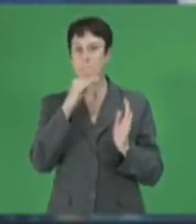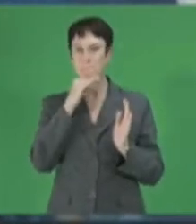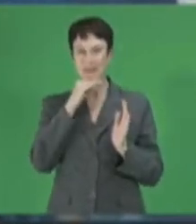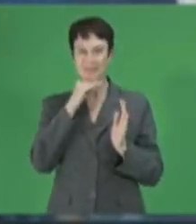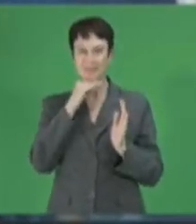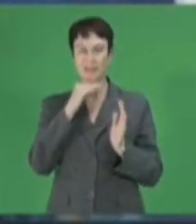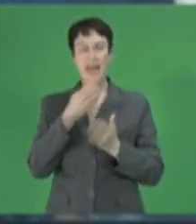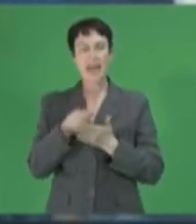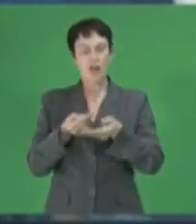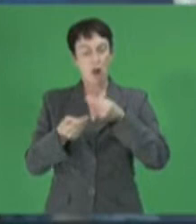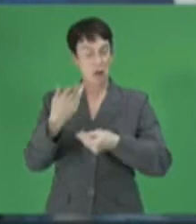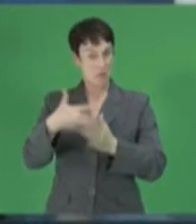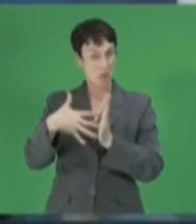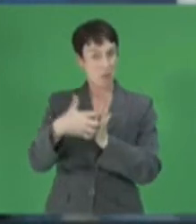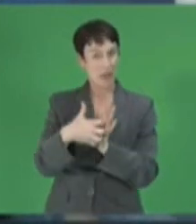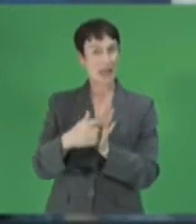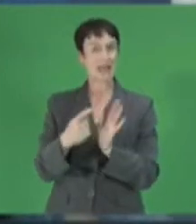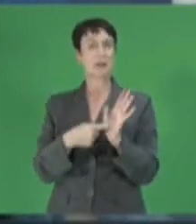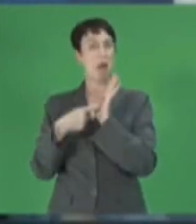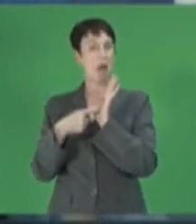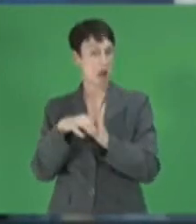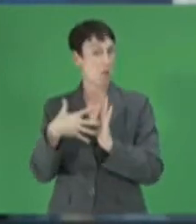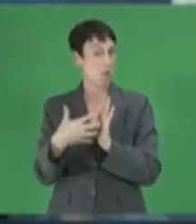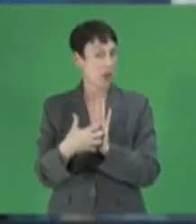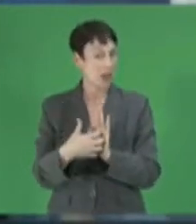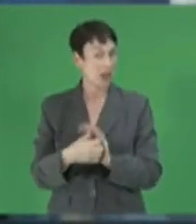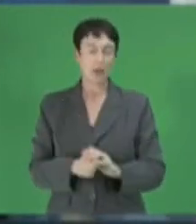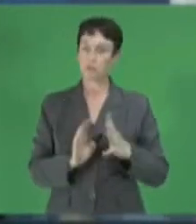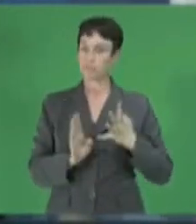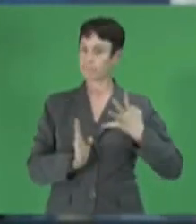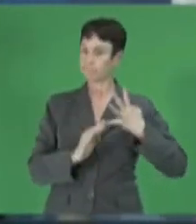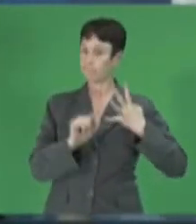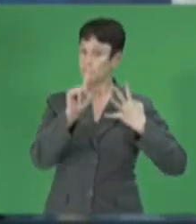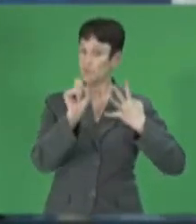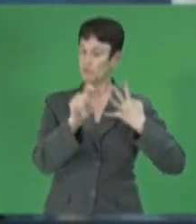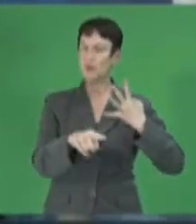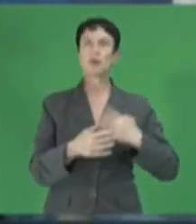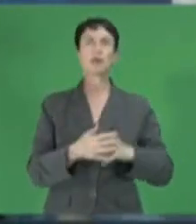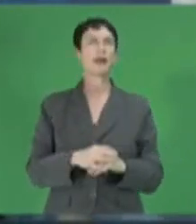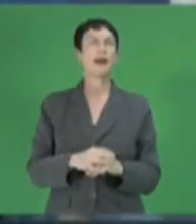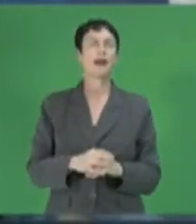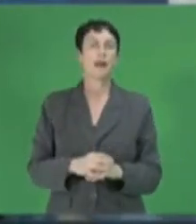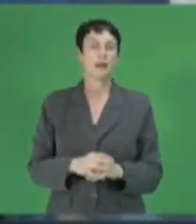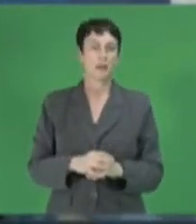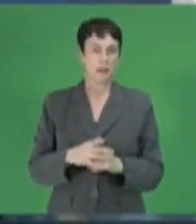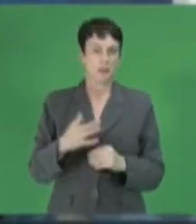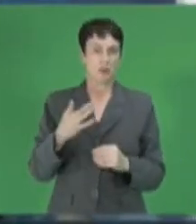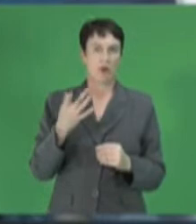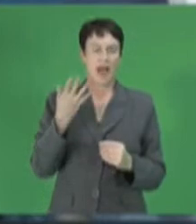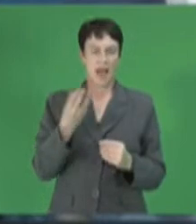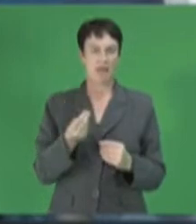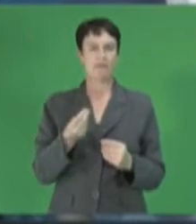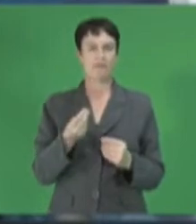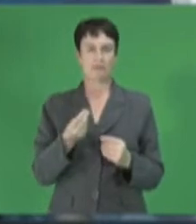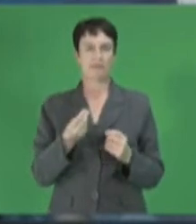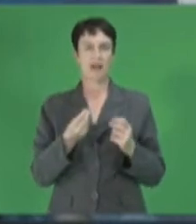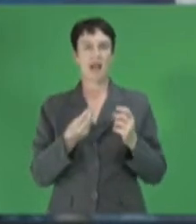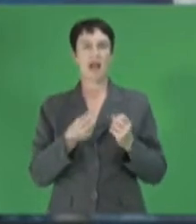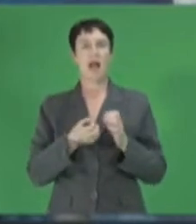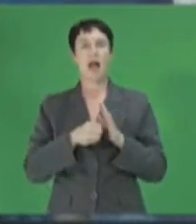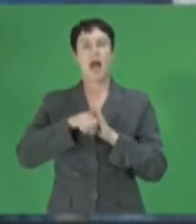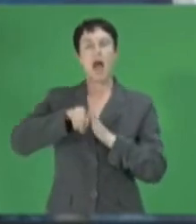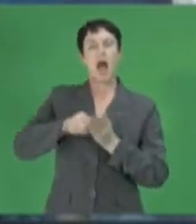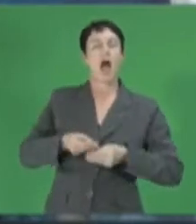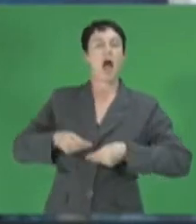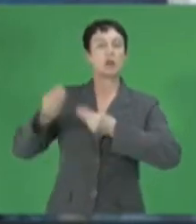weak economy? Fourth question, what does narrowing output gap suggest about inflation pressures in